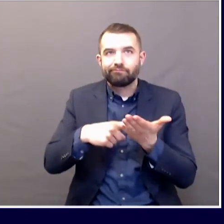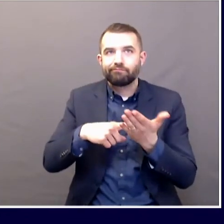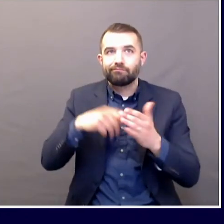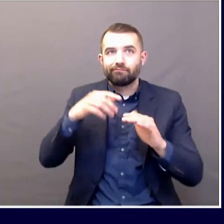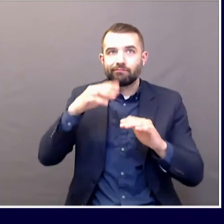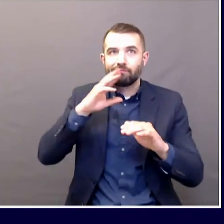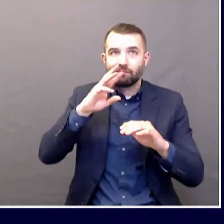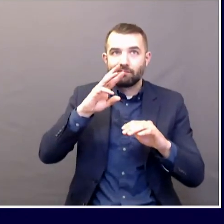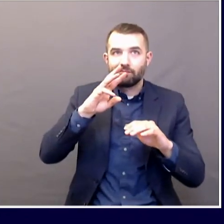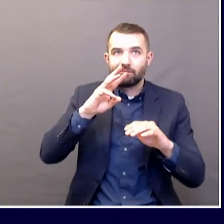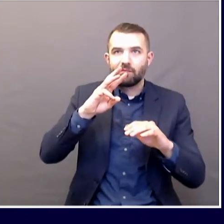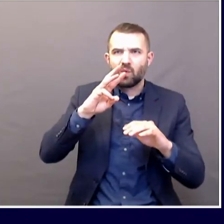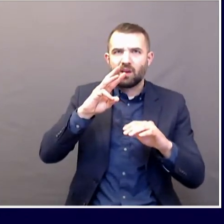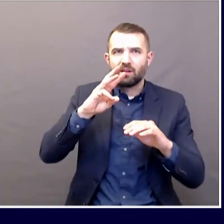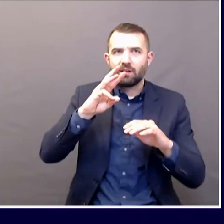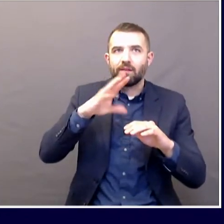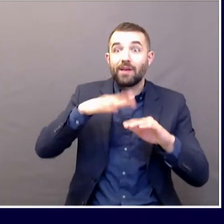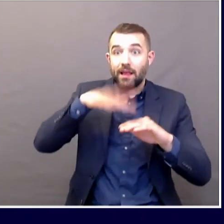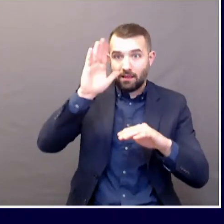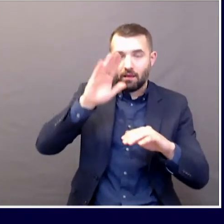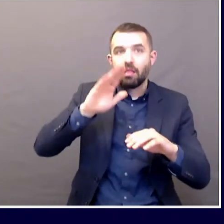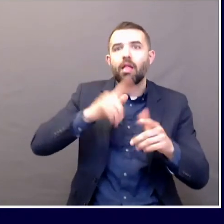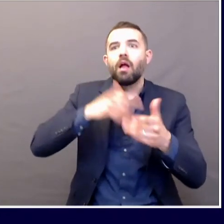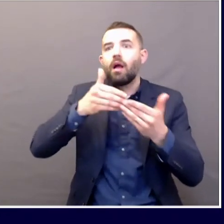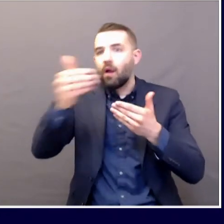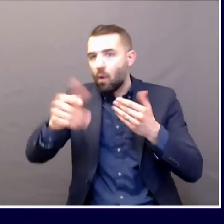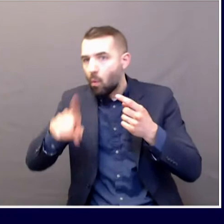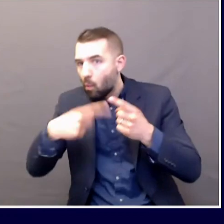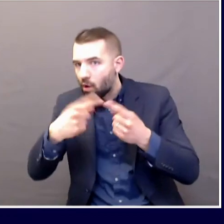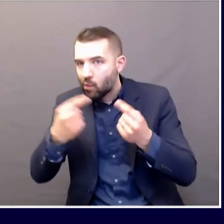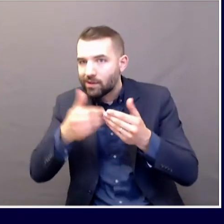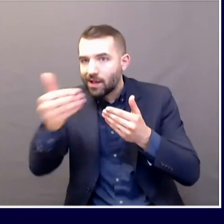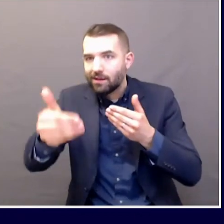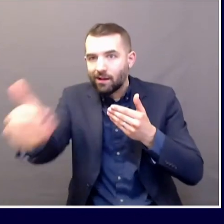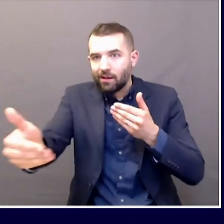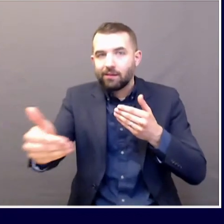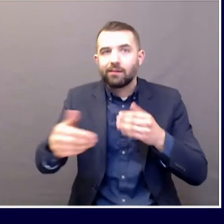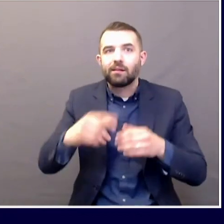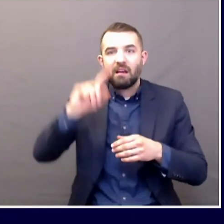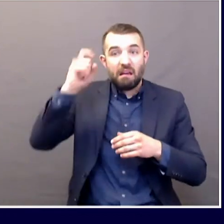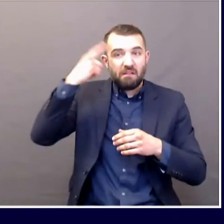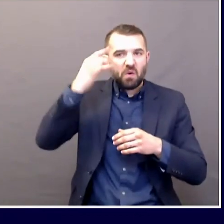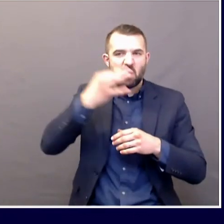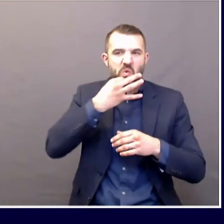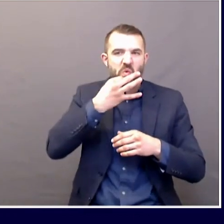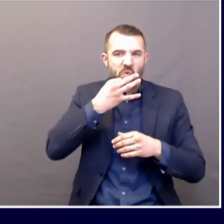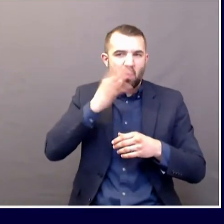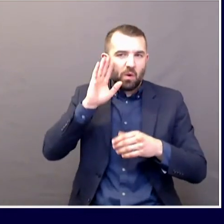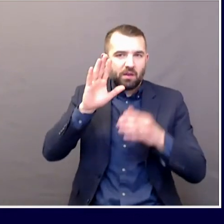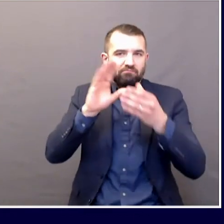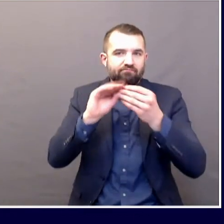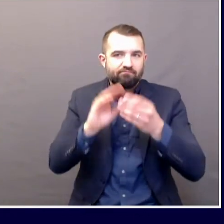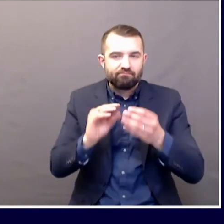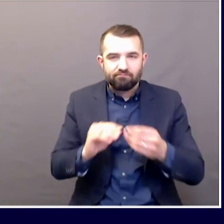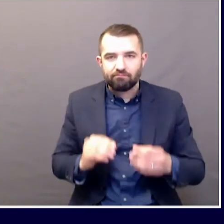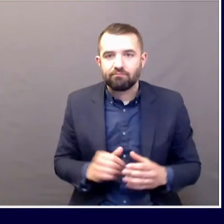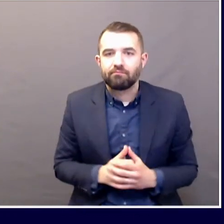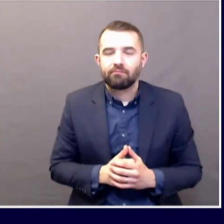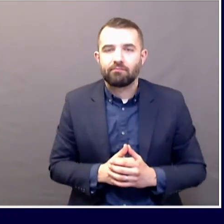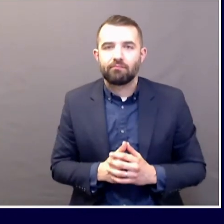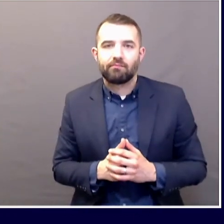will have more to say about this very soon. All right. And then you talked a little bit earlier about allocating to